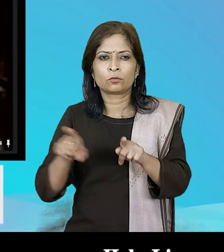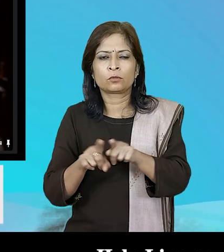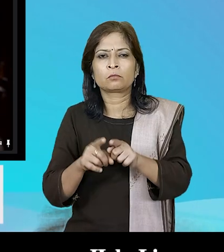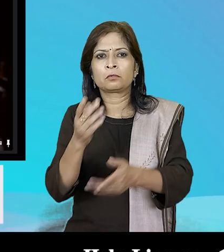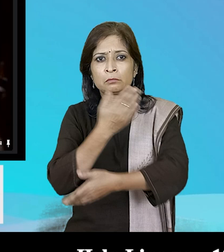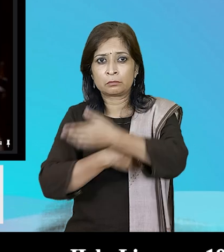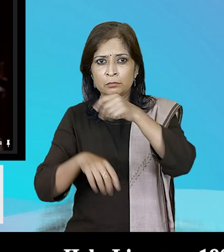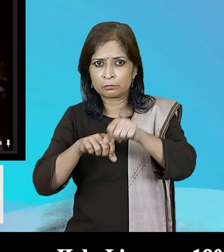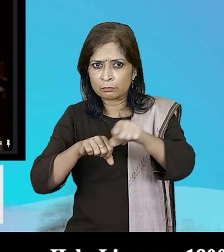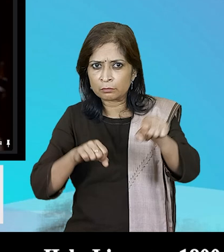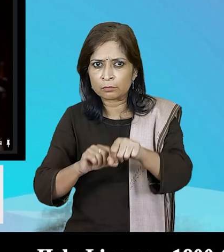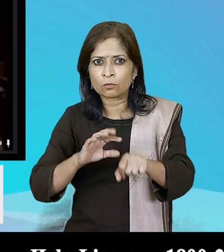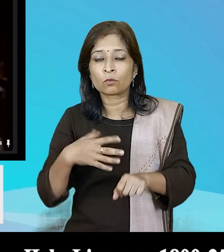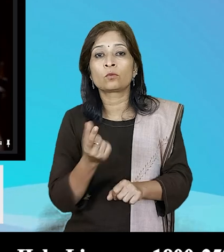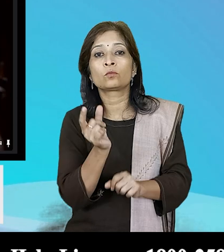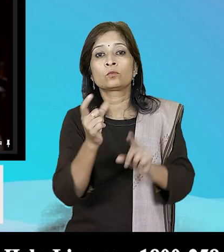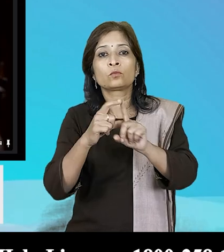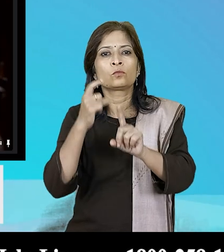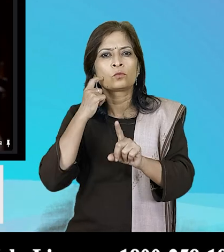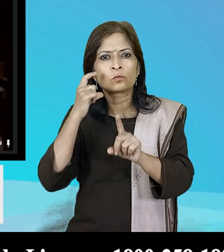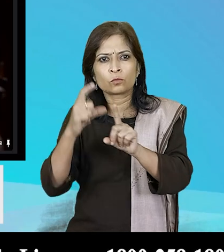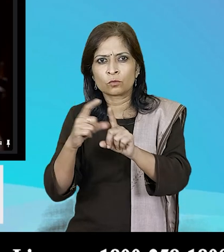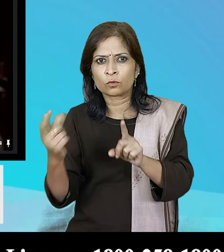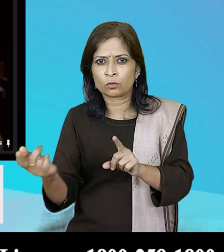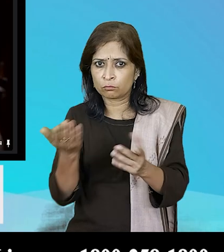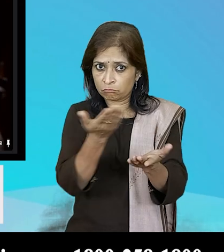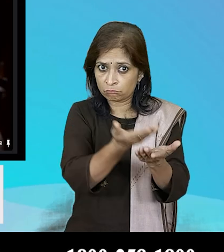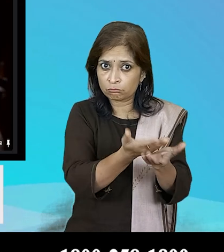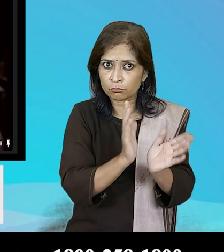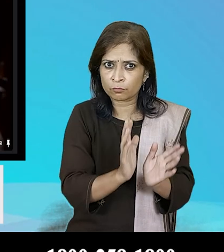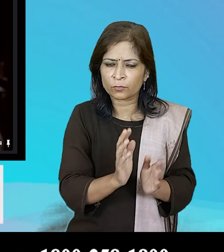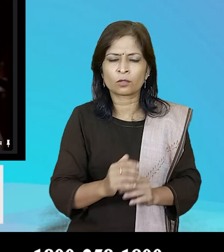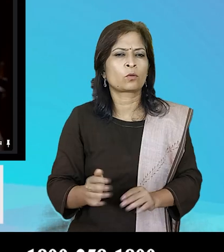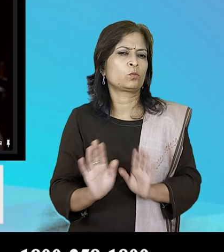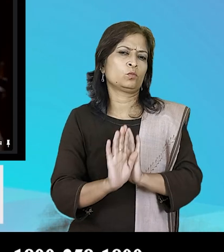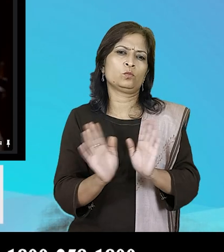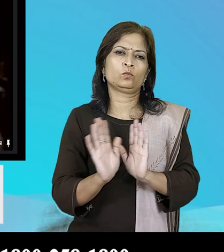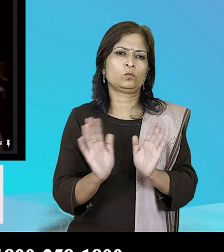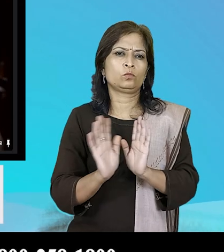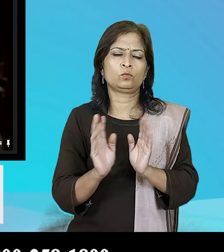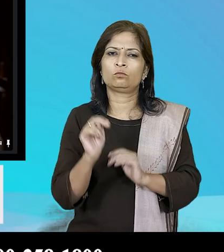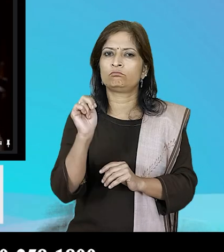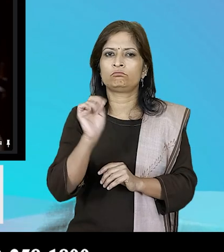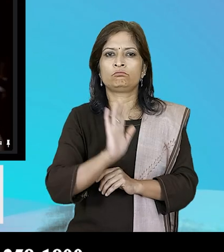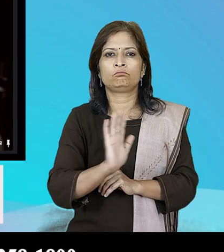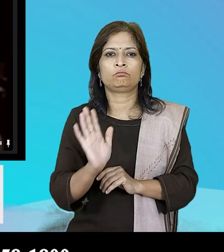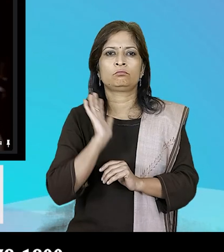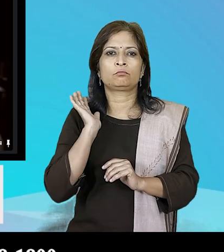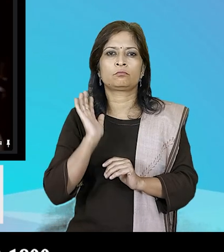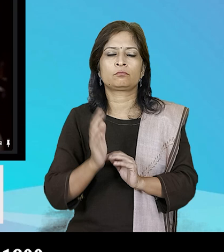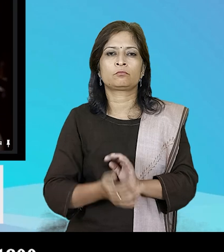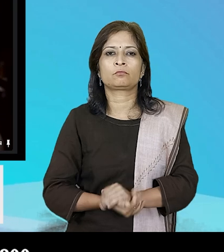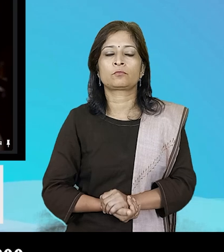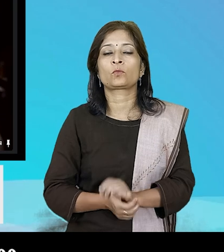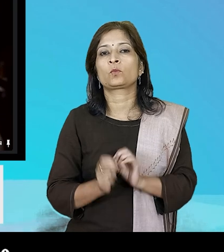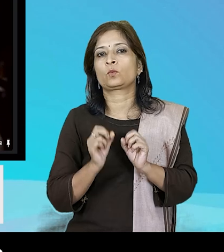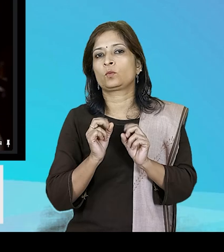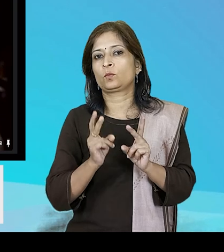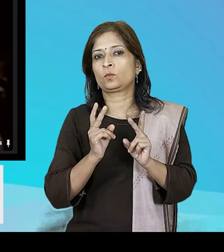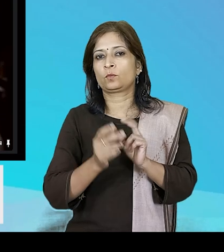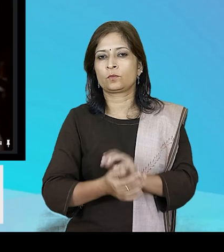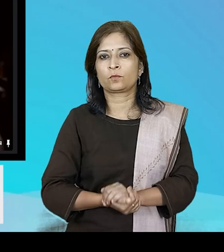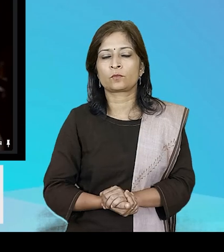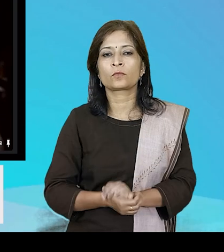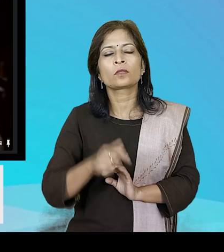have to submit our disability certificate or a UDID while making a passport? No, madam, that is not required.